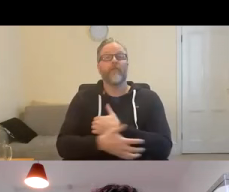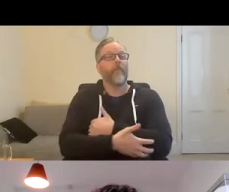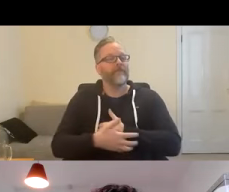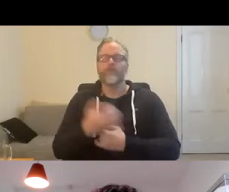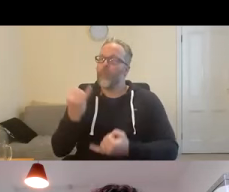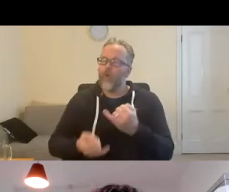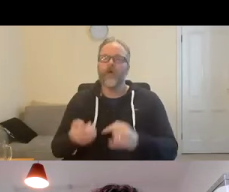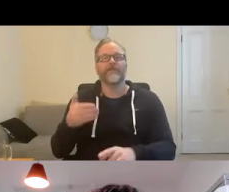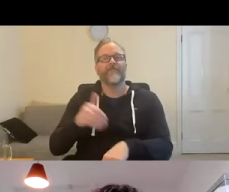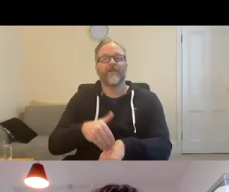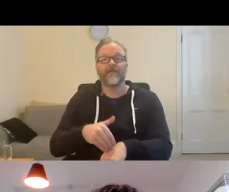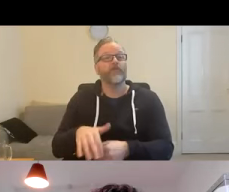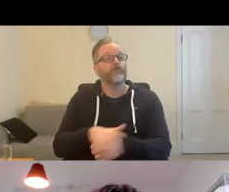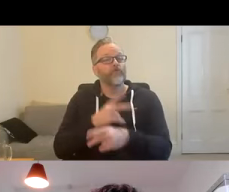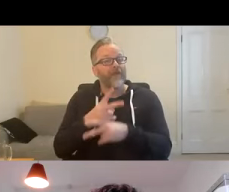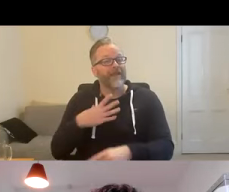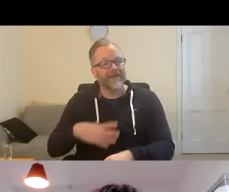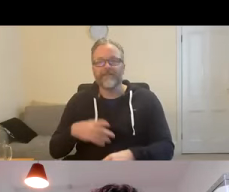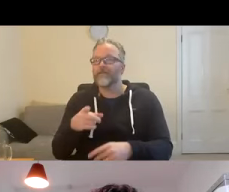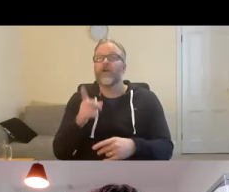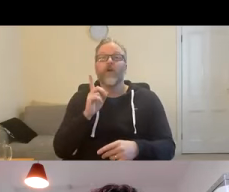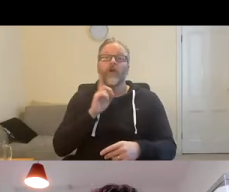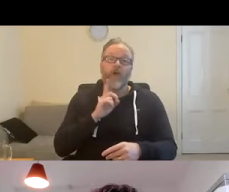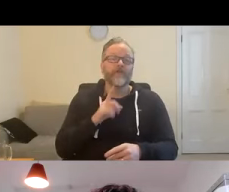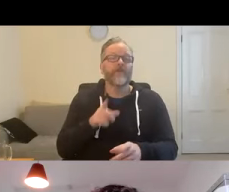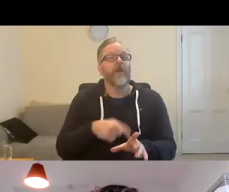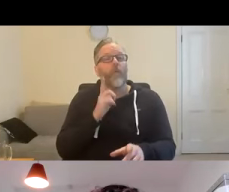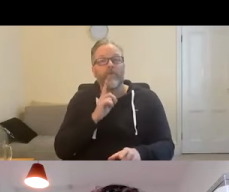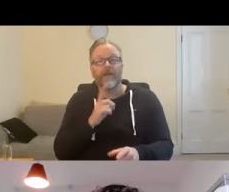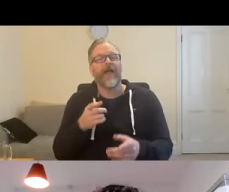poverty or with social care needs, girls and young women, and also